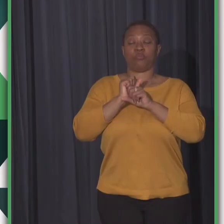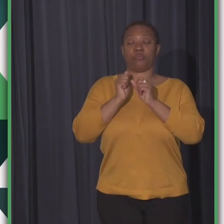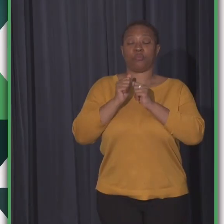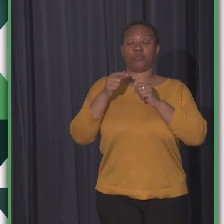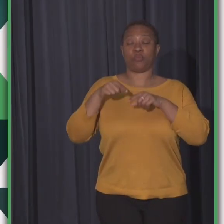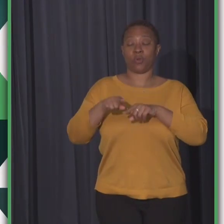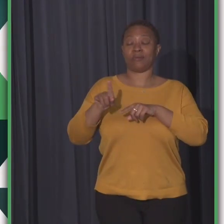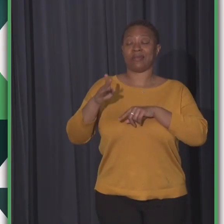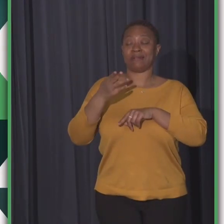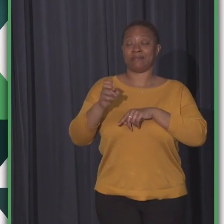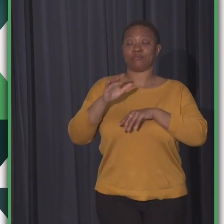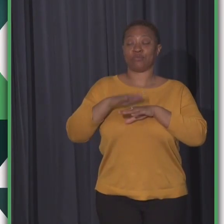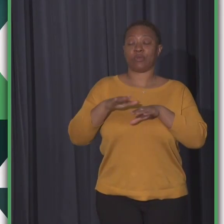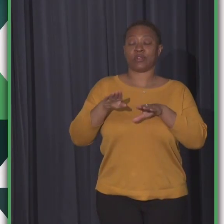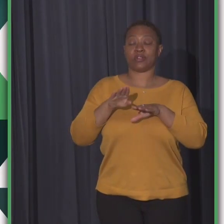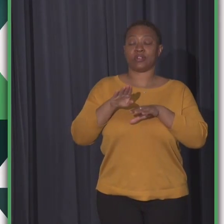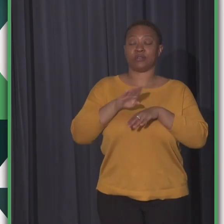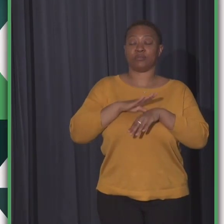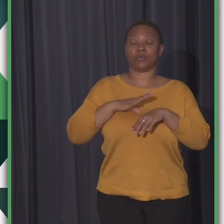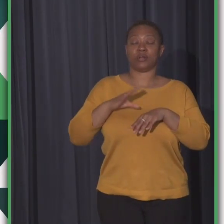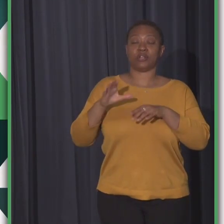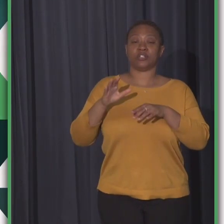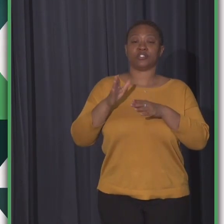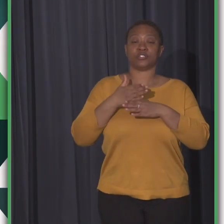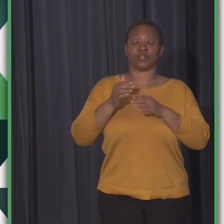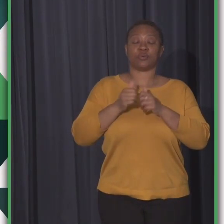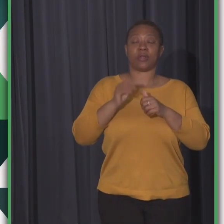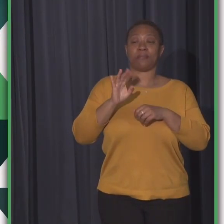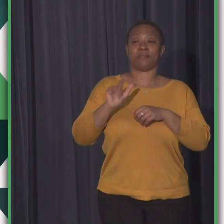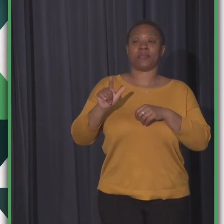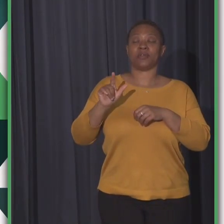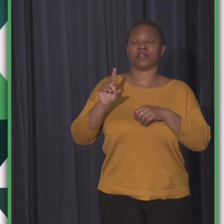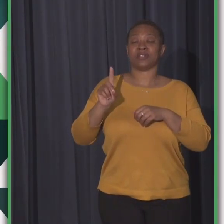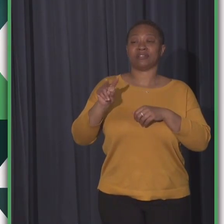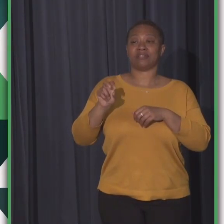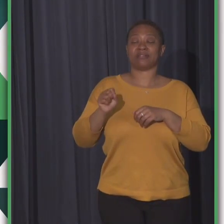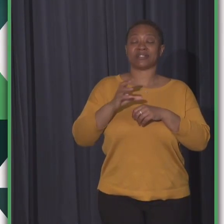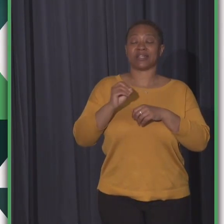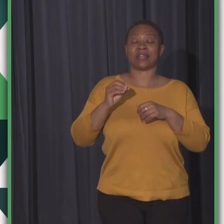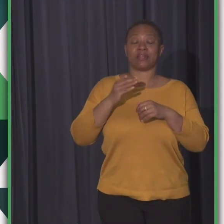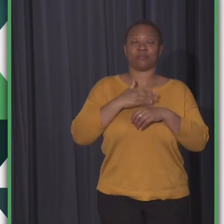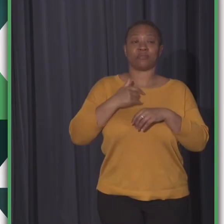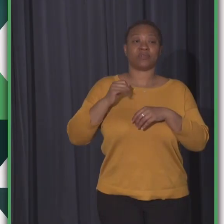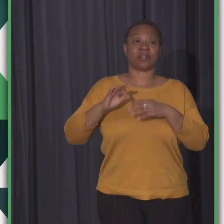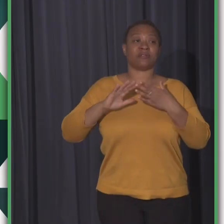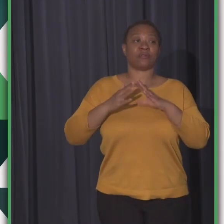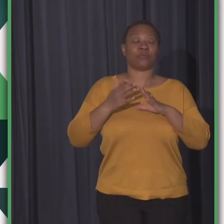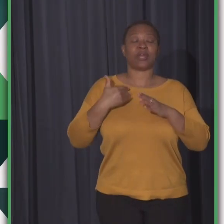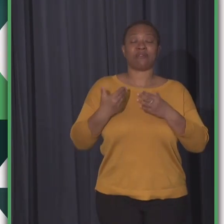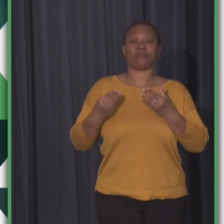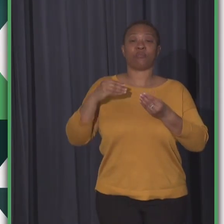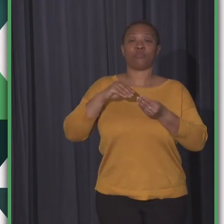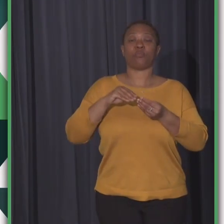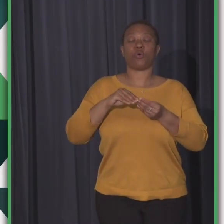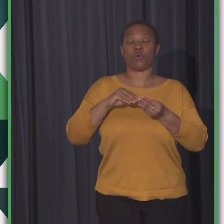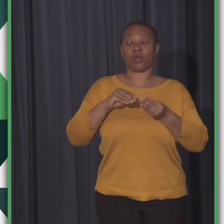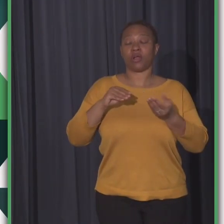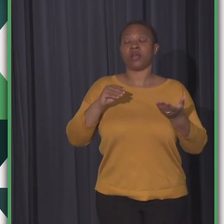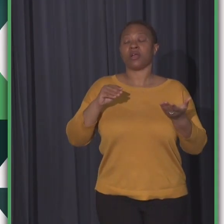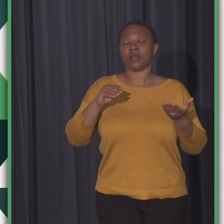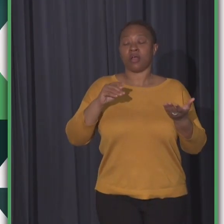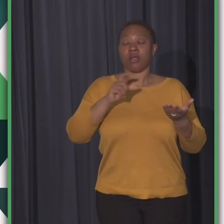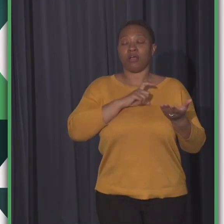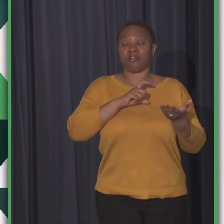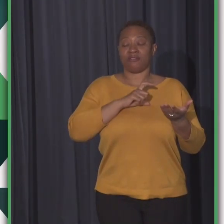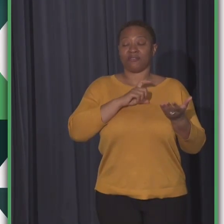want to just share with Commissioner Bill Davis and also with members of the community, we have more police officers moving and